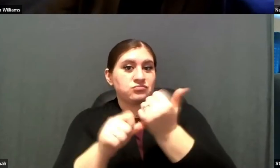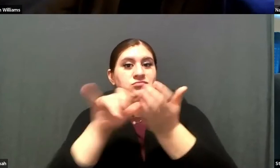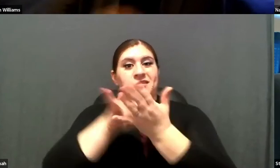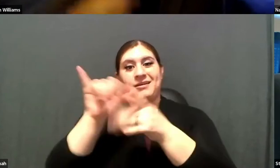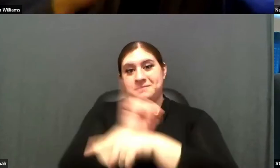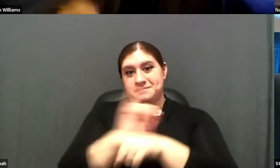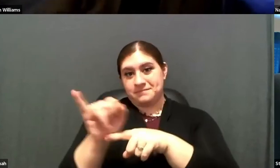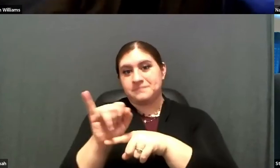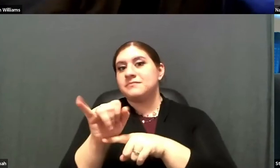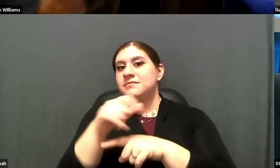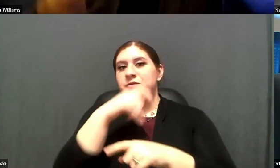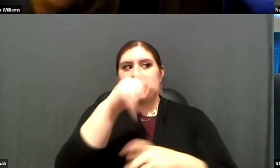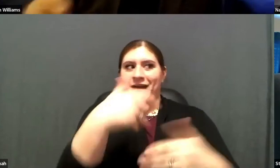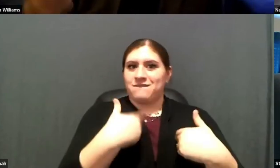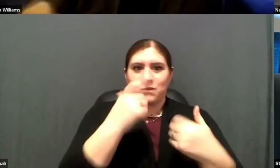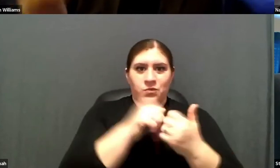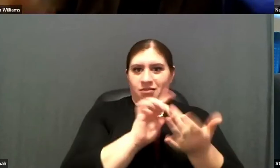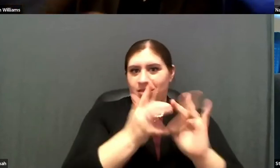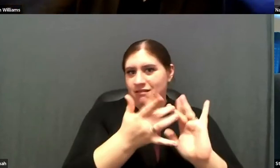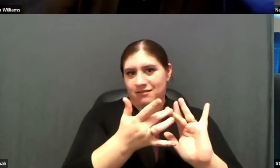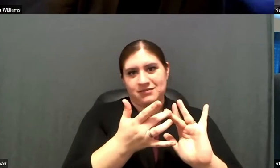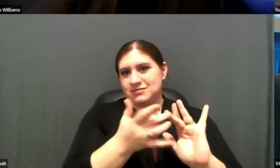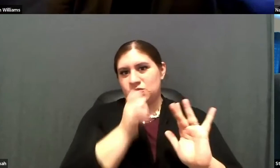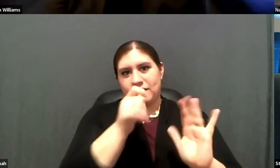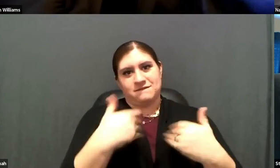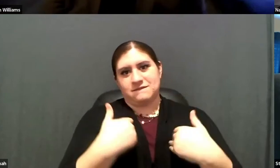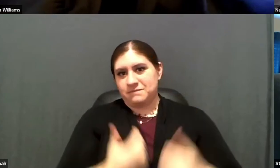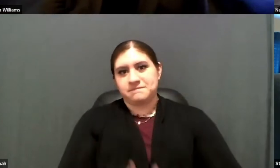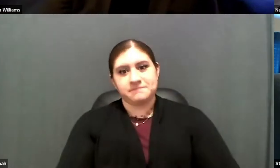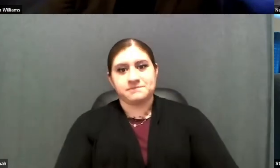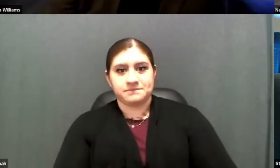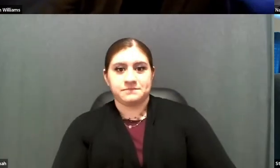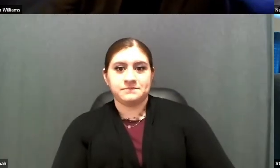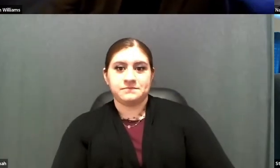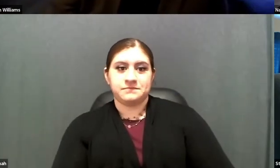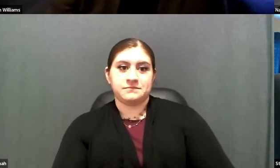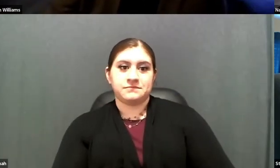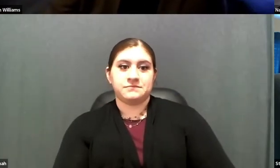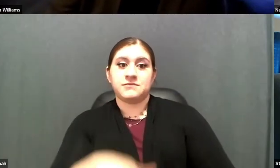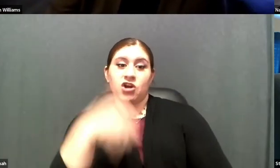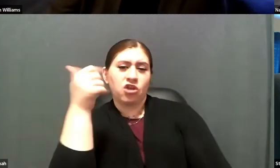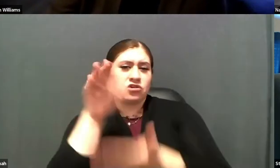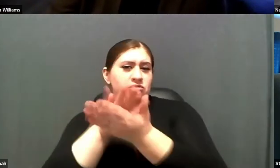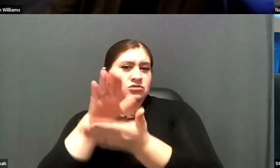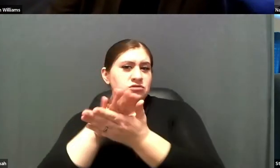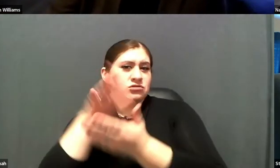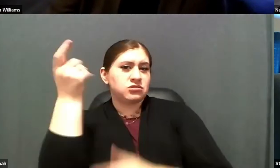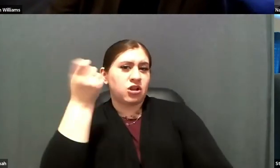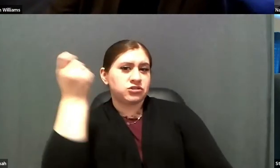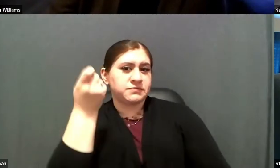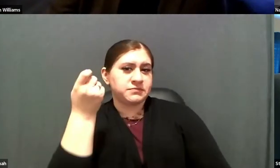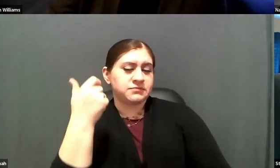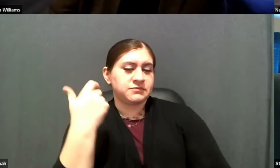internships that you don't have with the all online program. Are there other scholarship options, Dr.